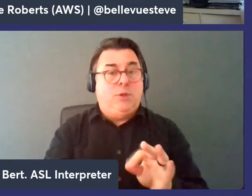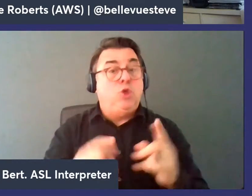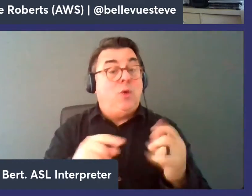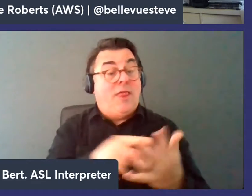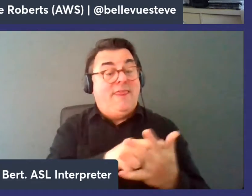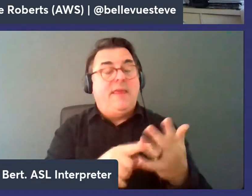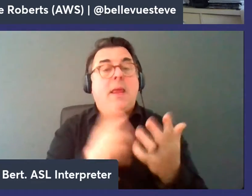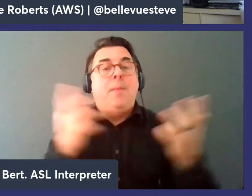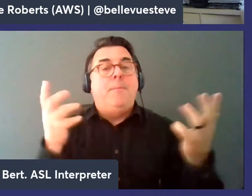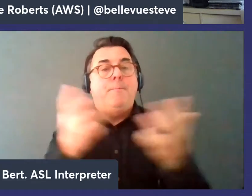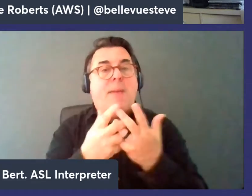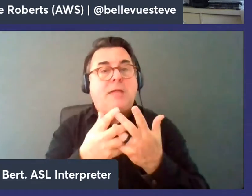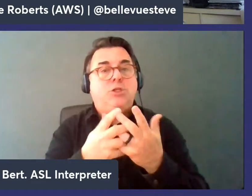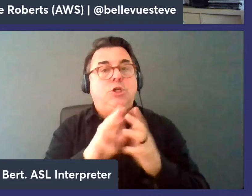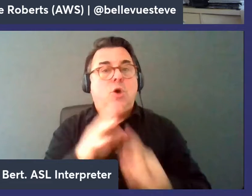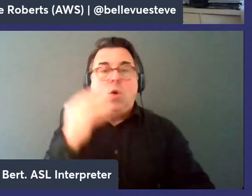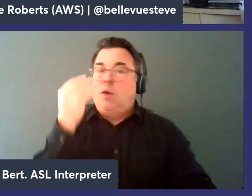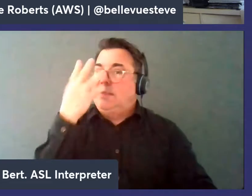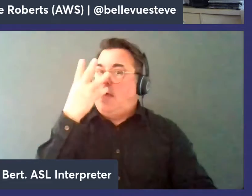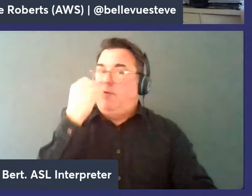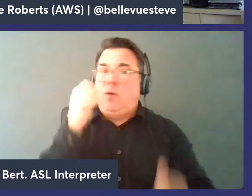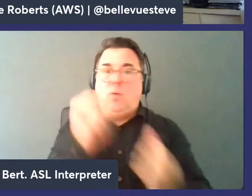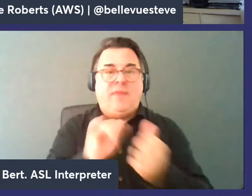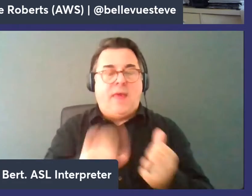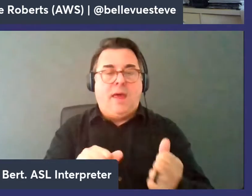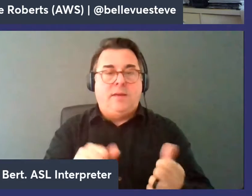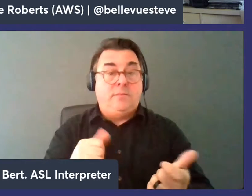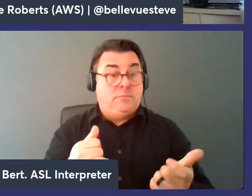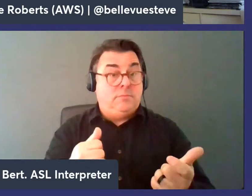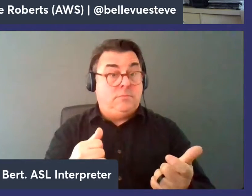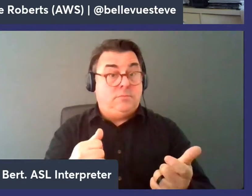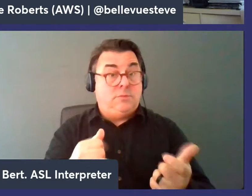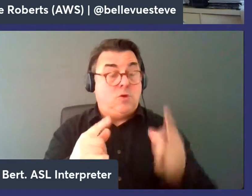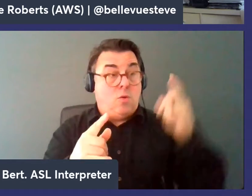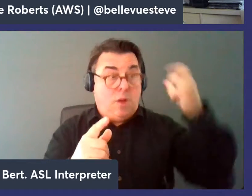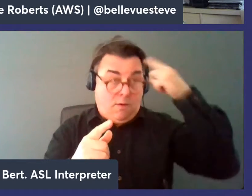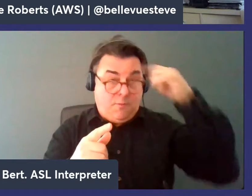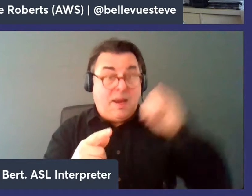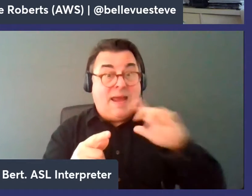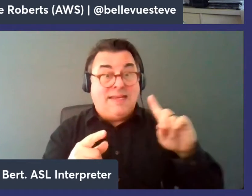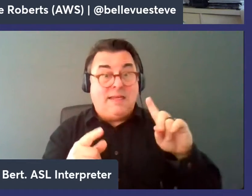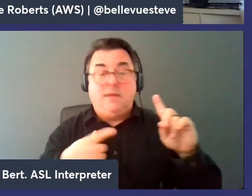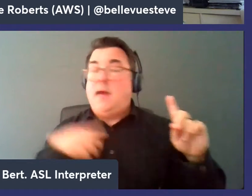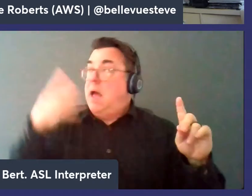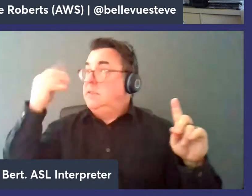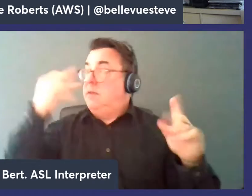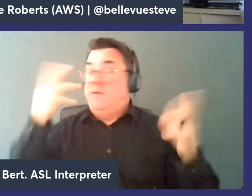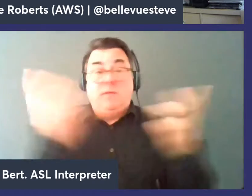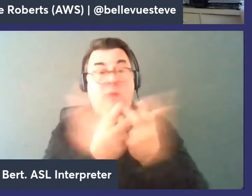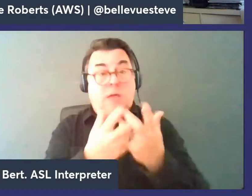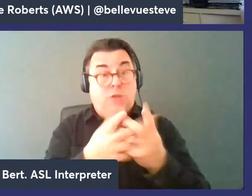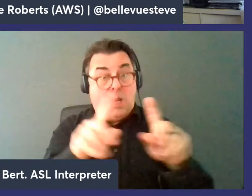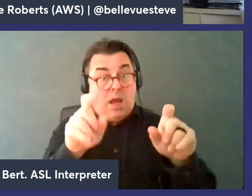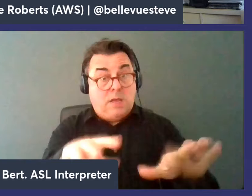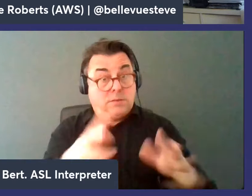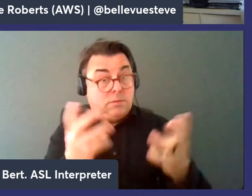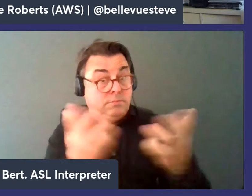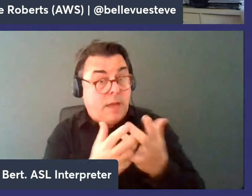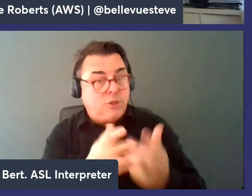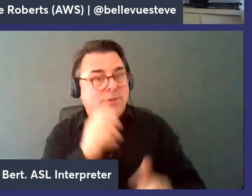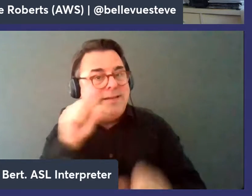match your selfie to that issued ID and say, hey, do those faces match?